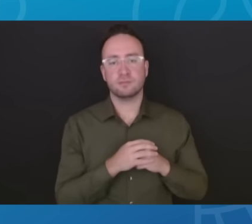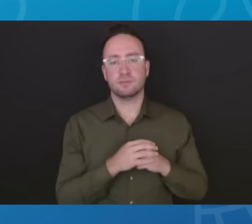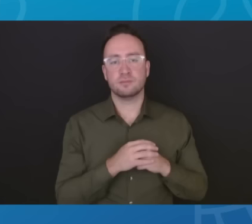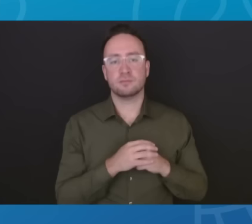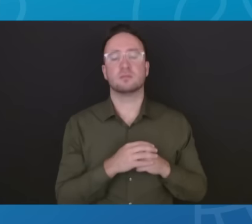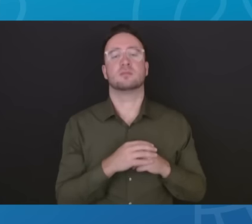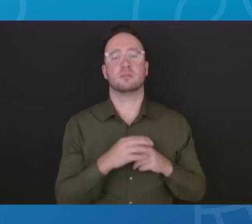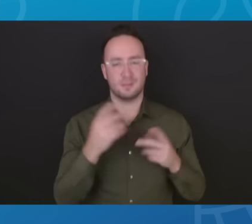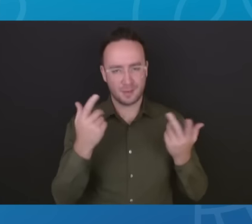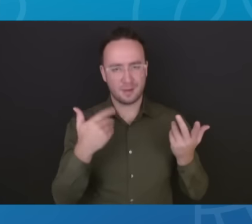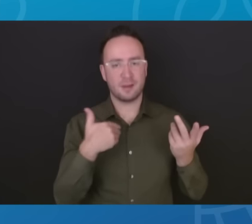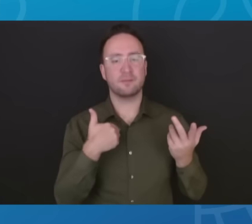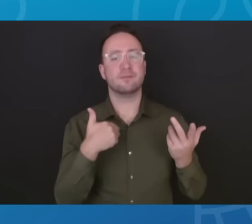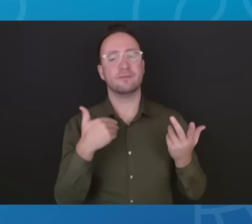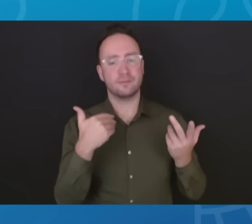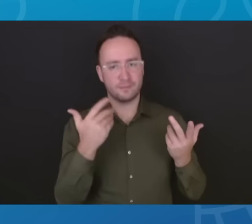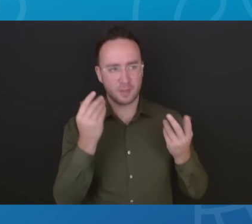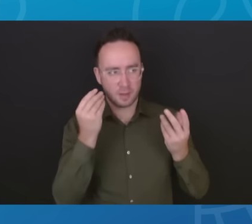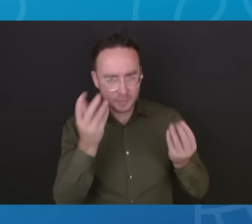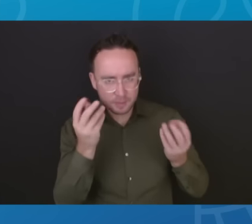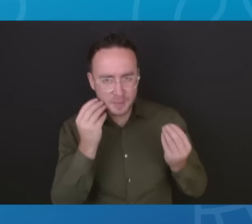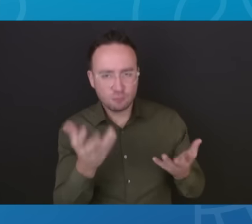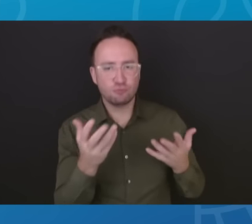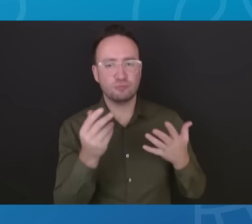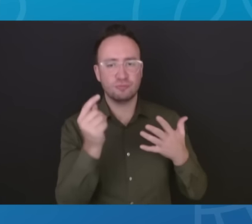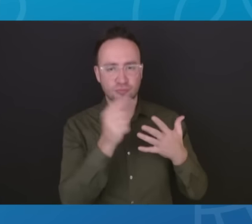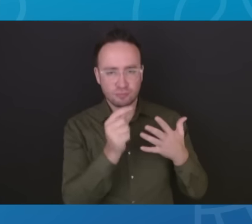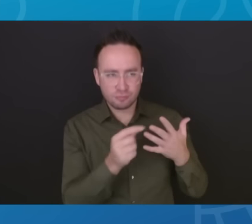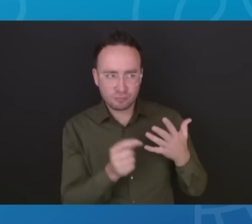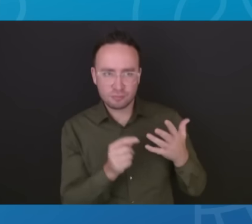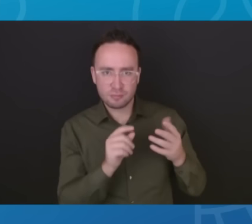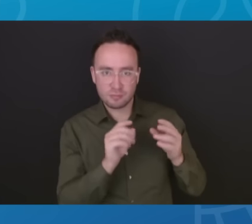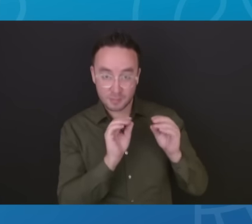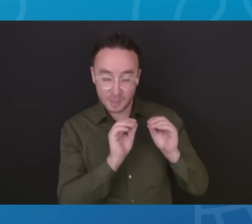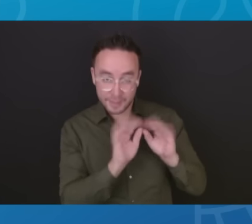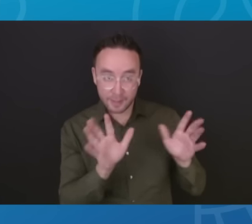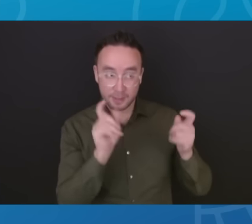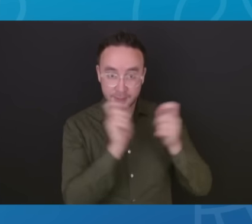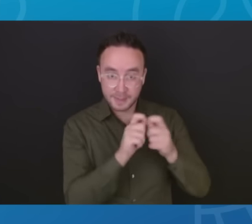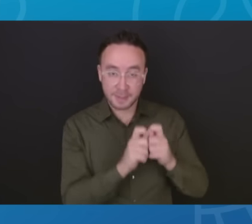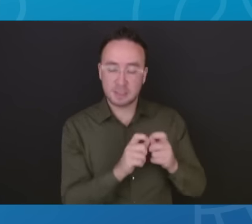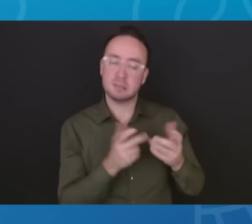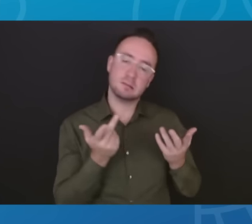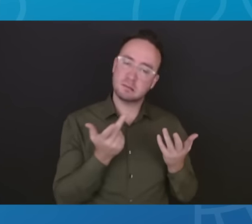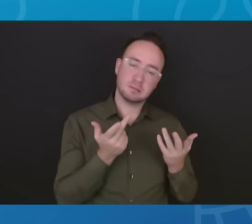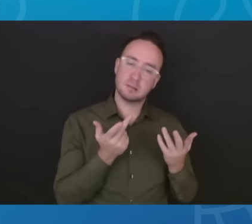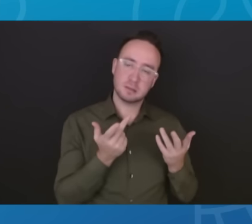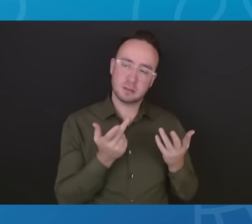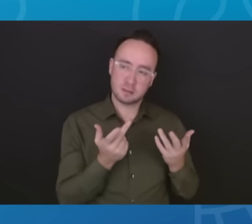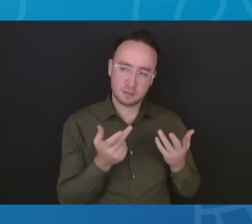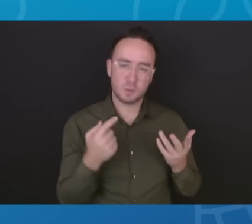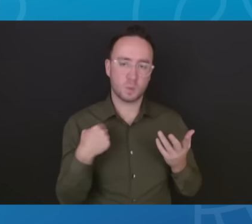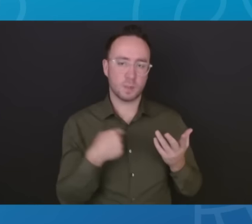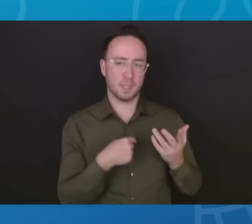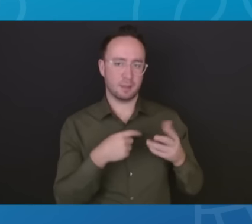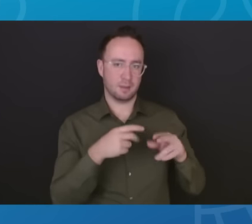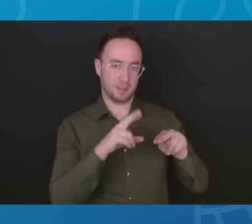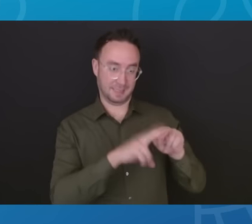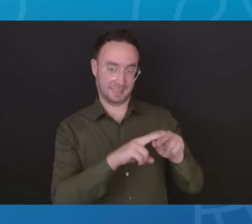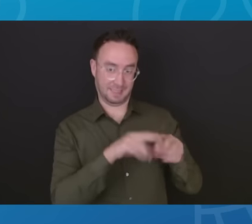those claims. And I will note that on the seats that we make available or that are made available to us, it held in reserve for